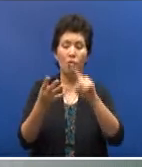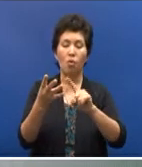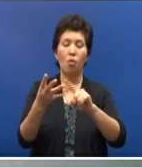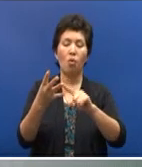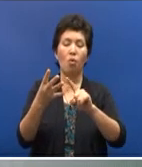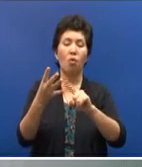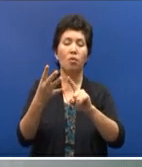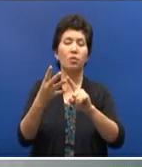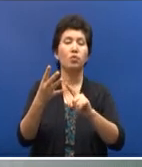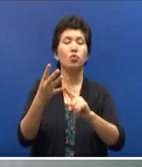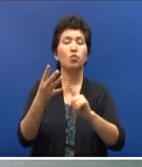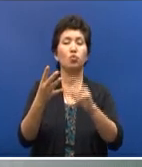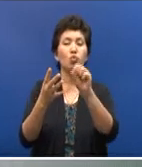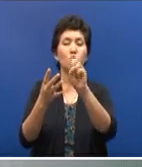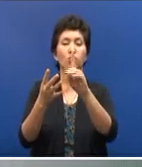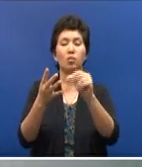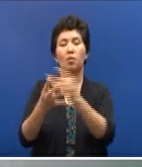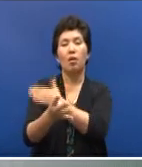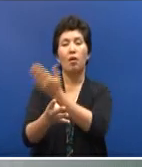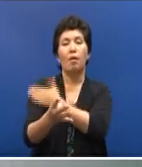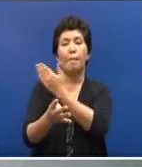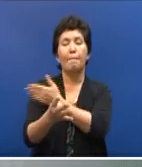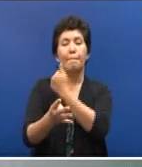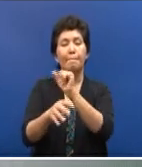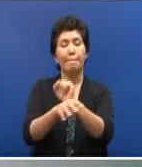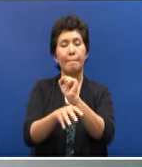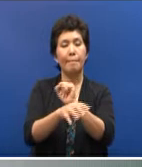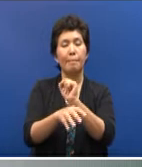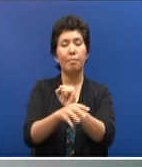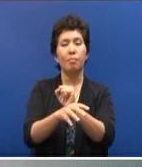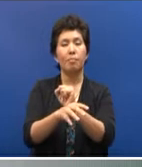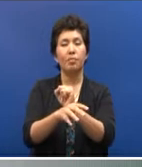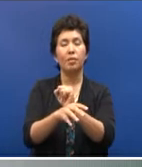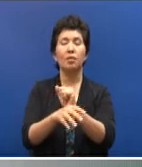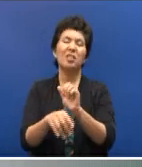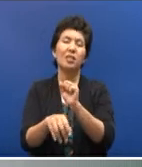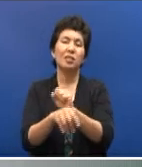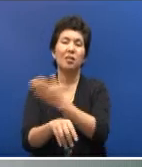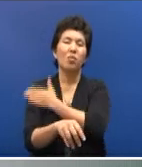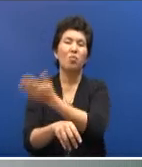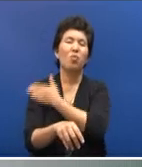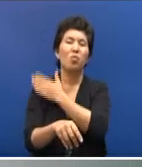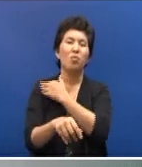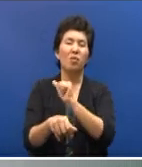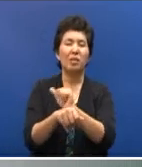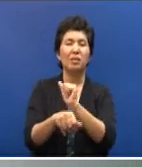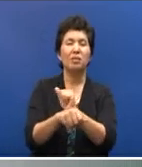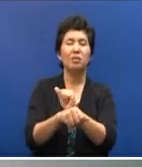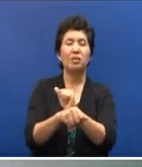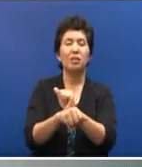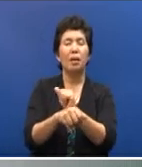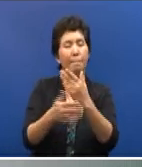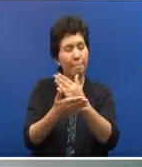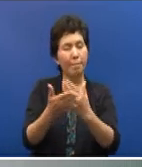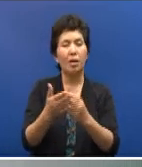which made up of laborers, they perform tasks for the top 3 Varnas. Okay, so yet they are still considered